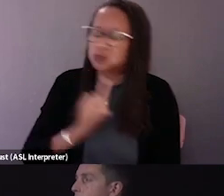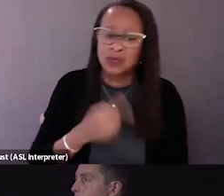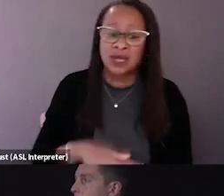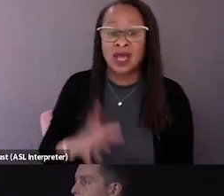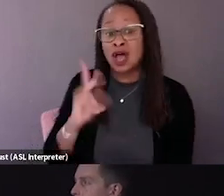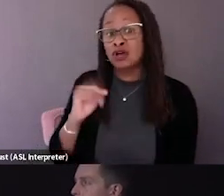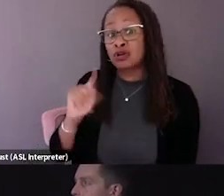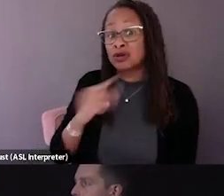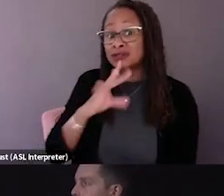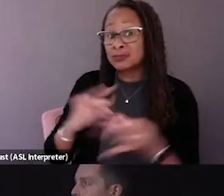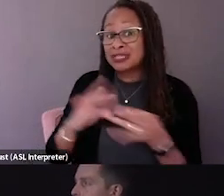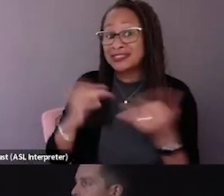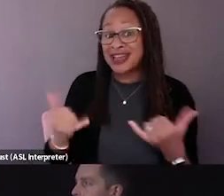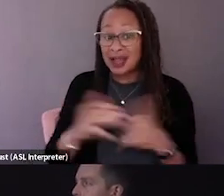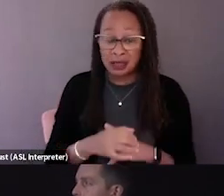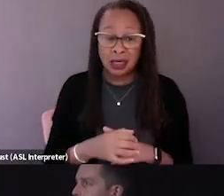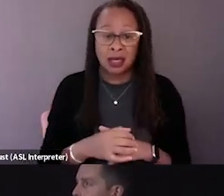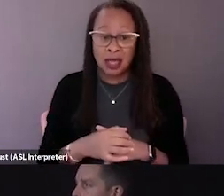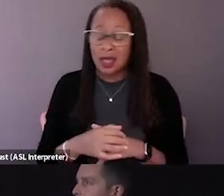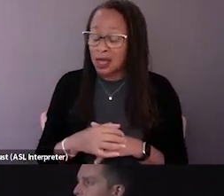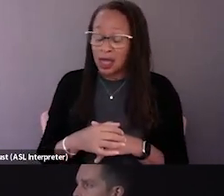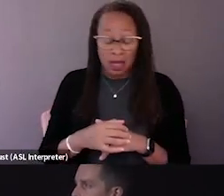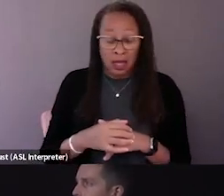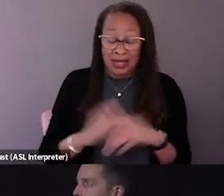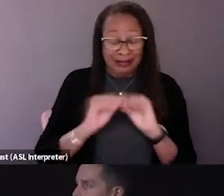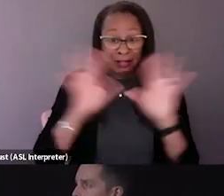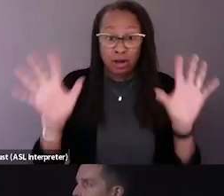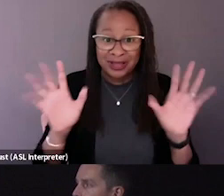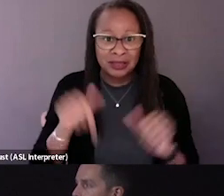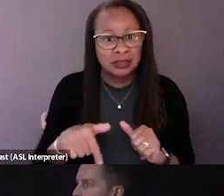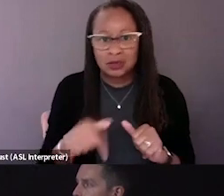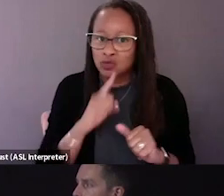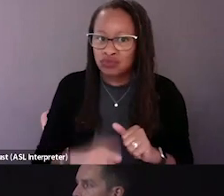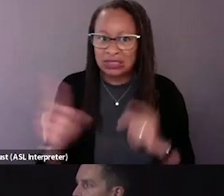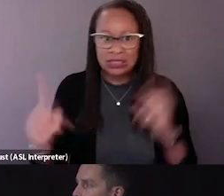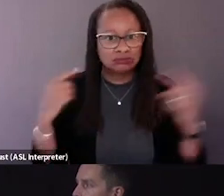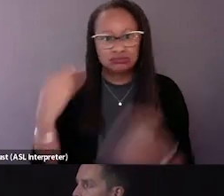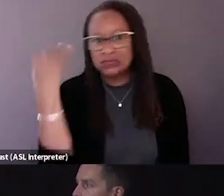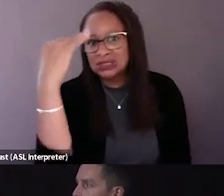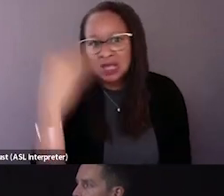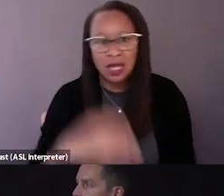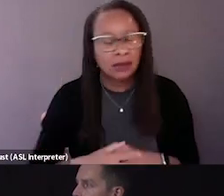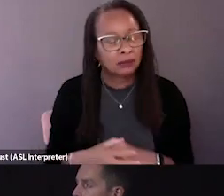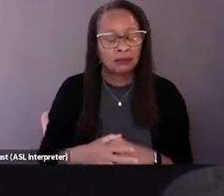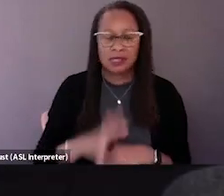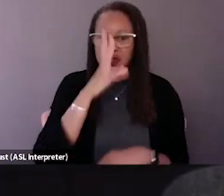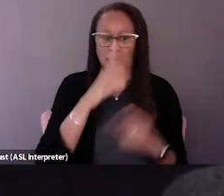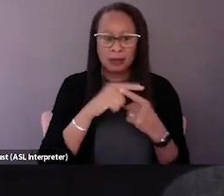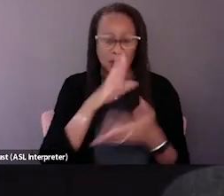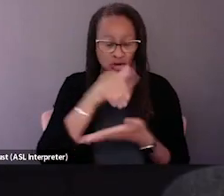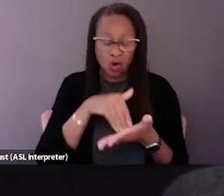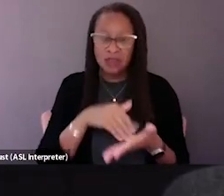though. On its face, this thing really was insane and absurd, right? At its core, you're talking about